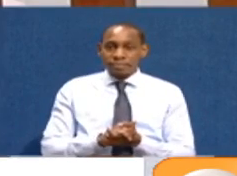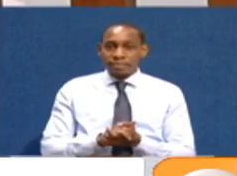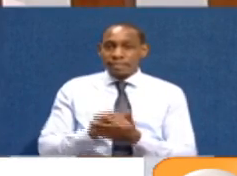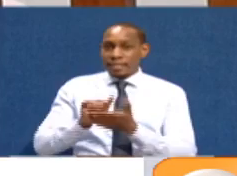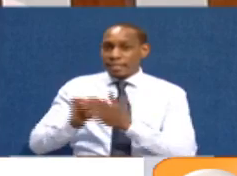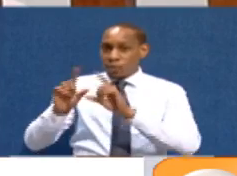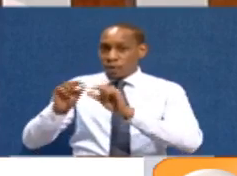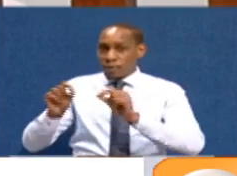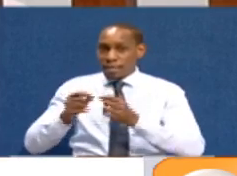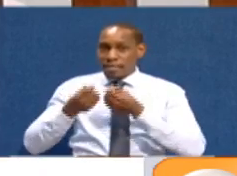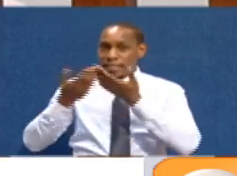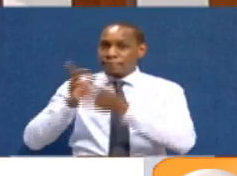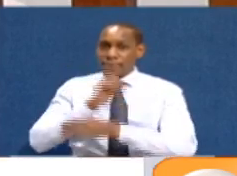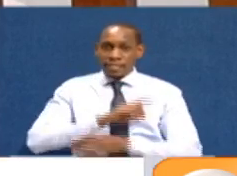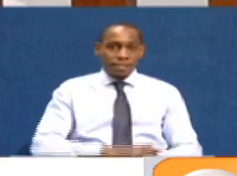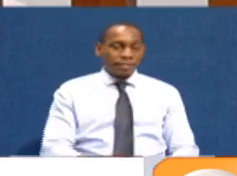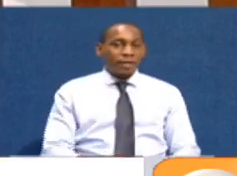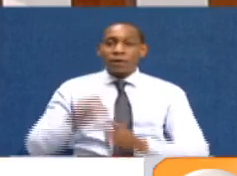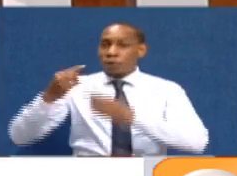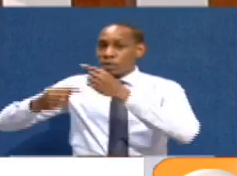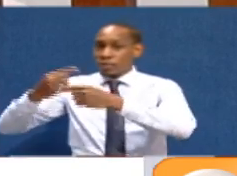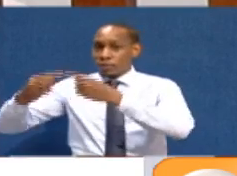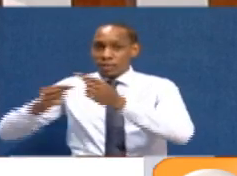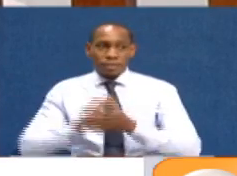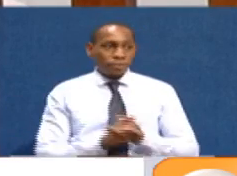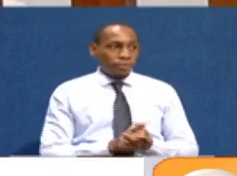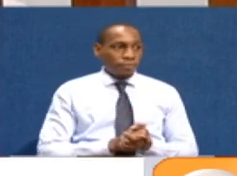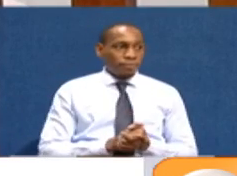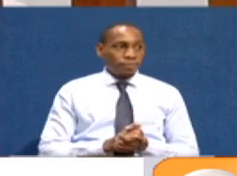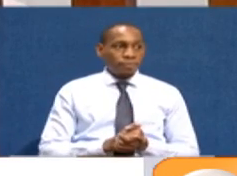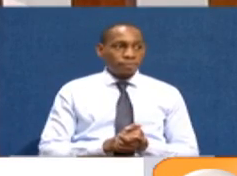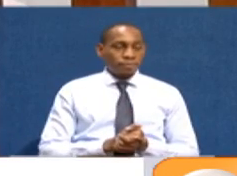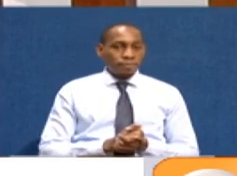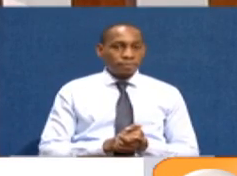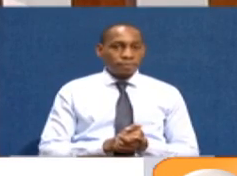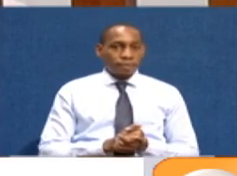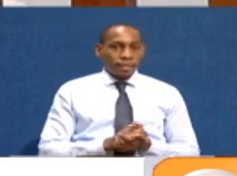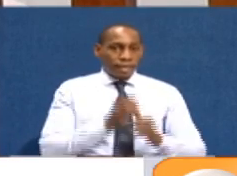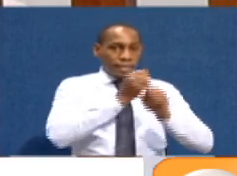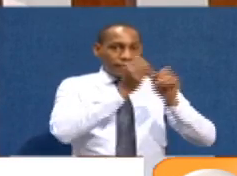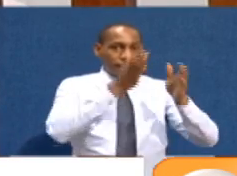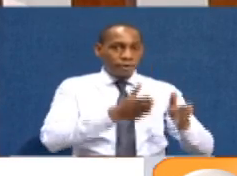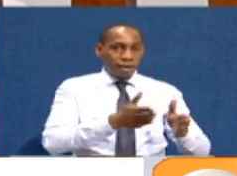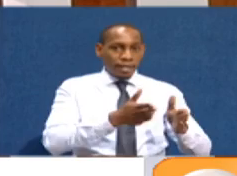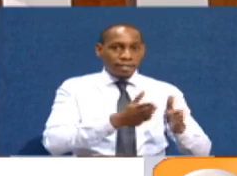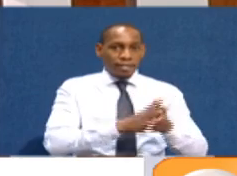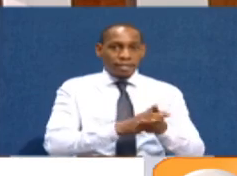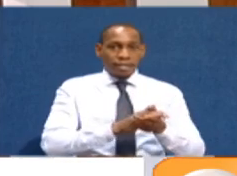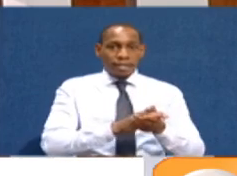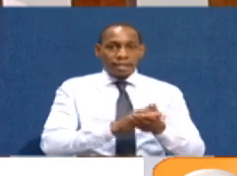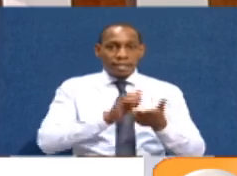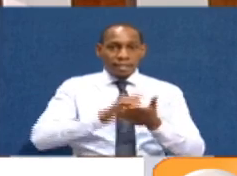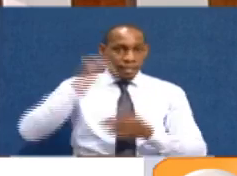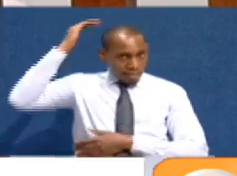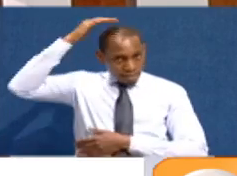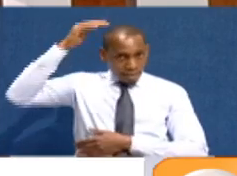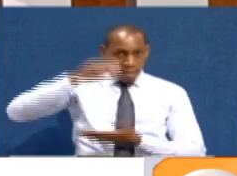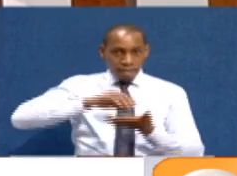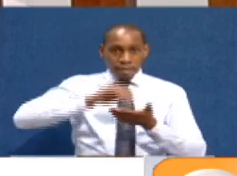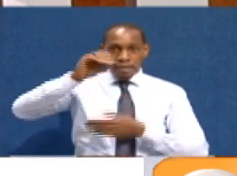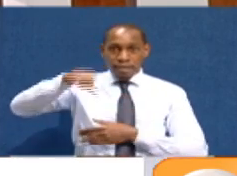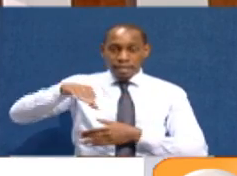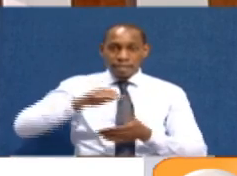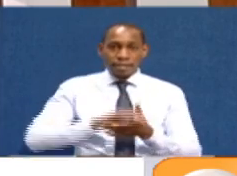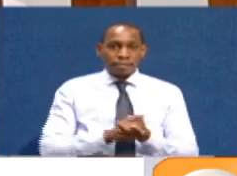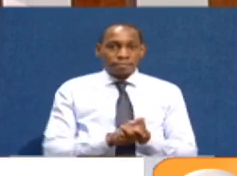did. Go on. And so the staff, like, yeah, just drop her off over here and you can go park. I